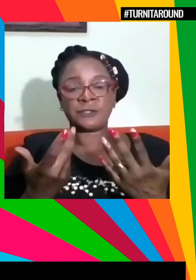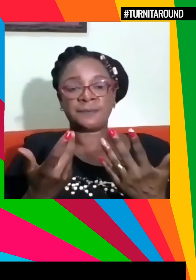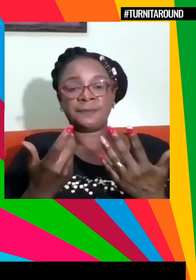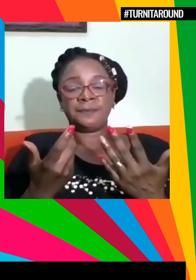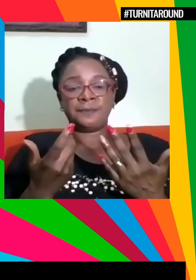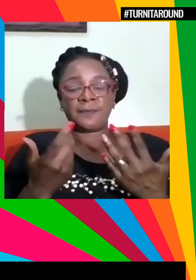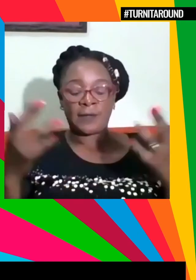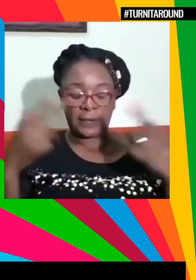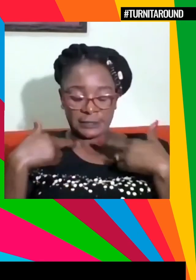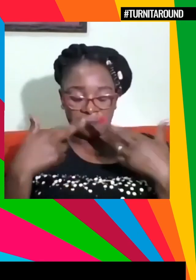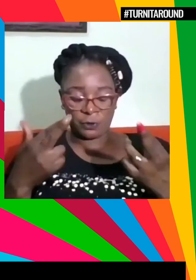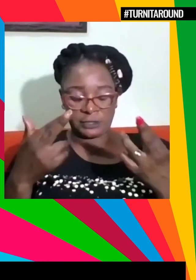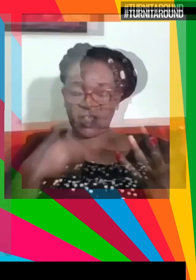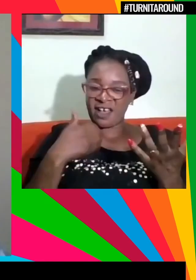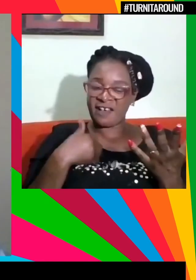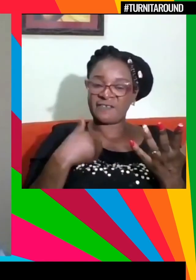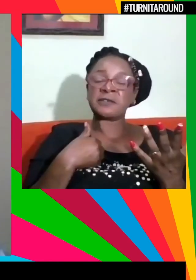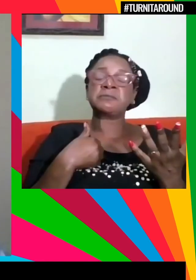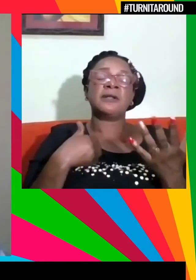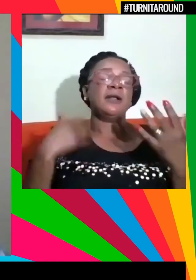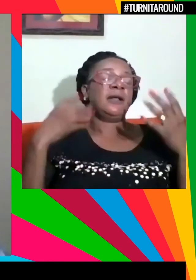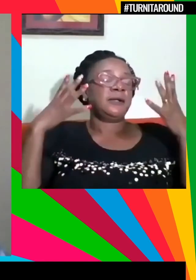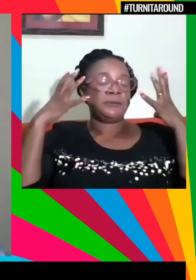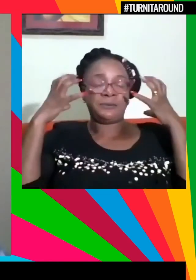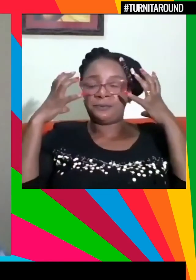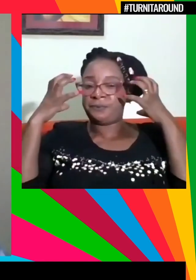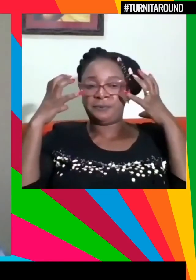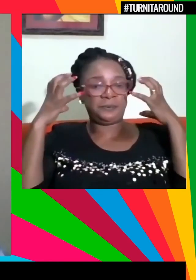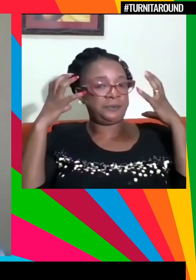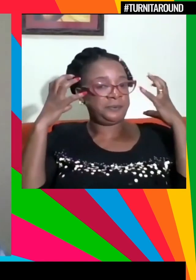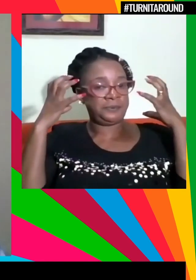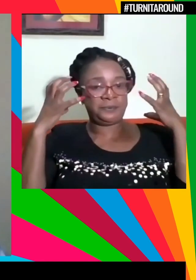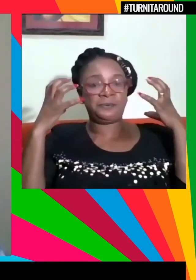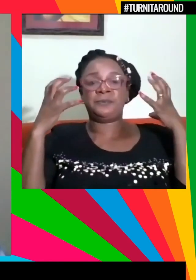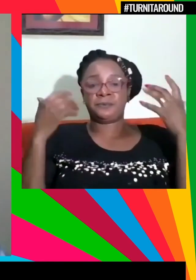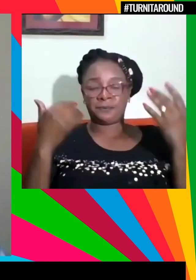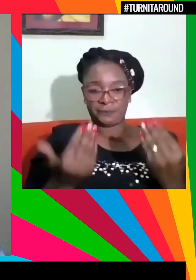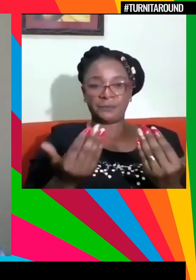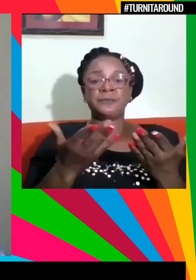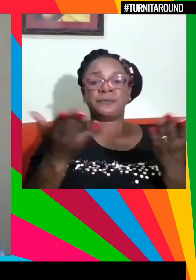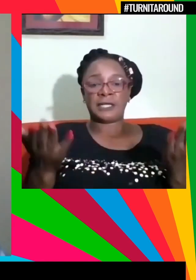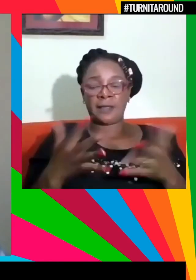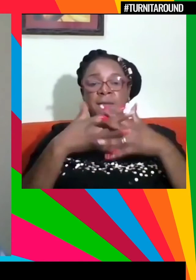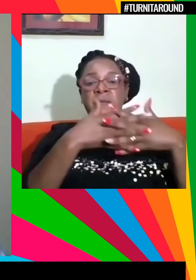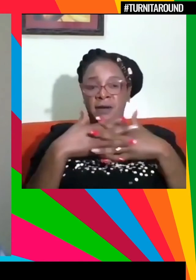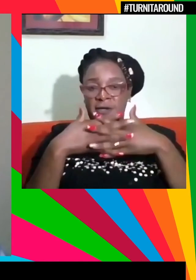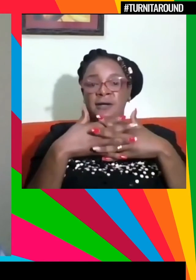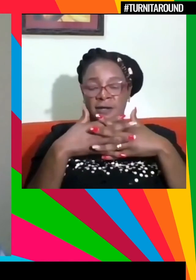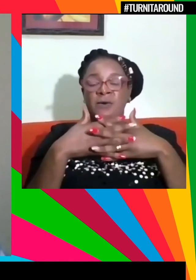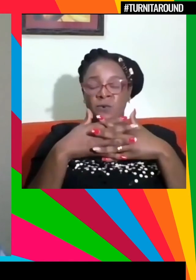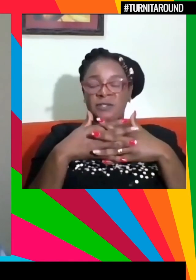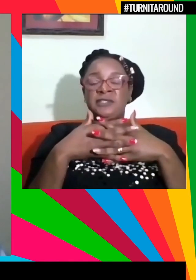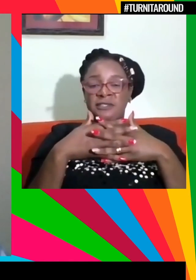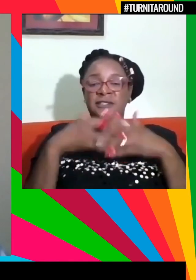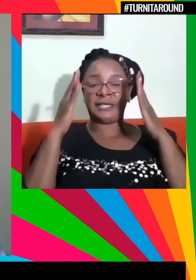responses we received were absolutely overwhelming. In particular, one of the largest banks in the United States was very, very